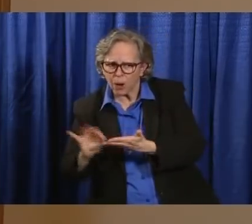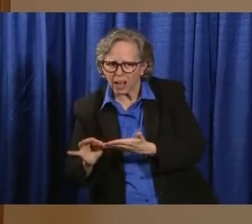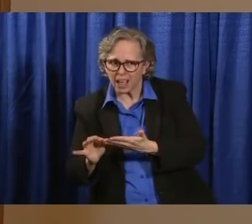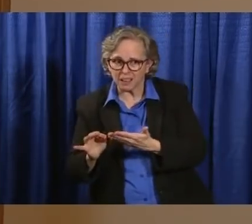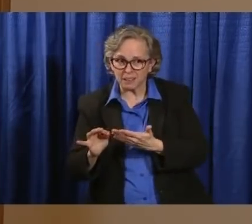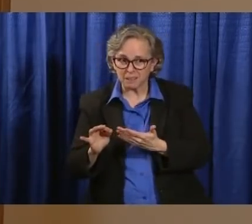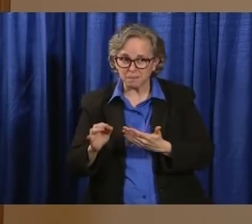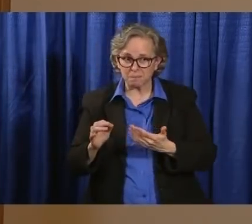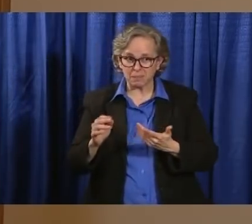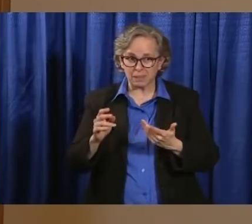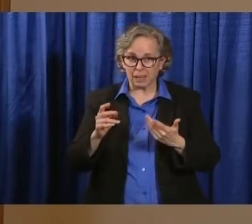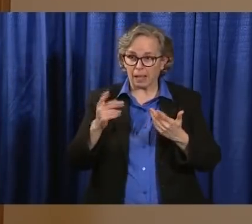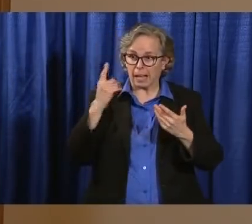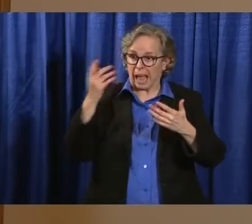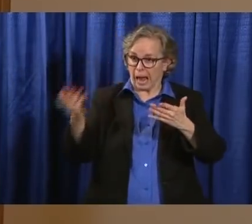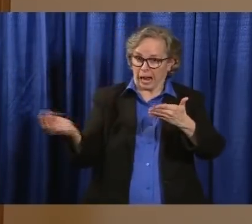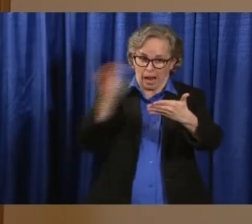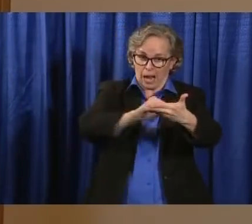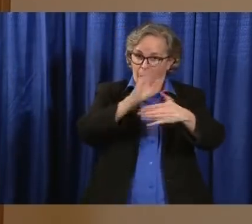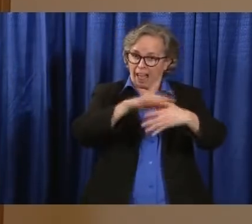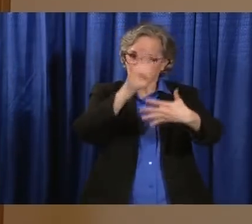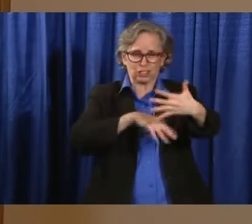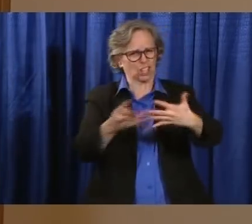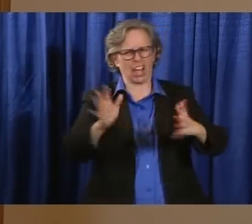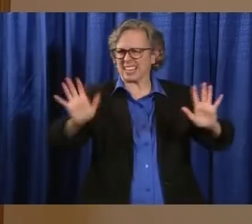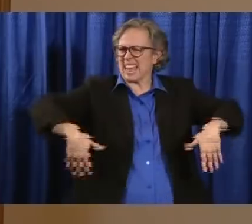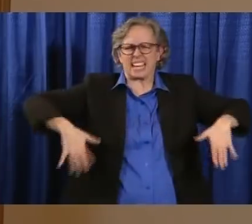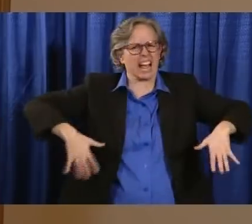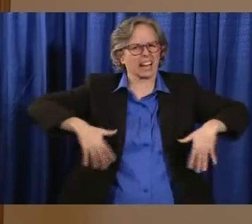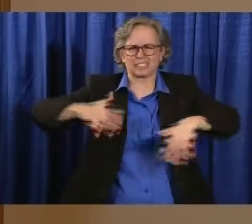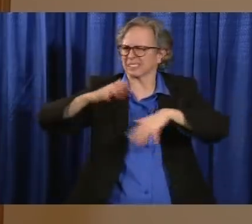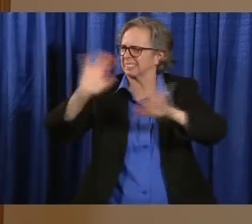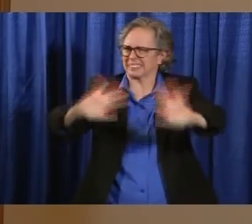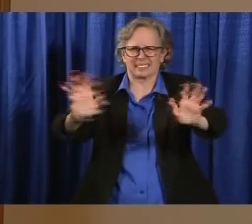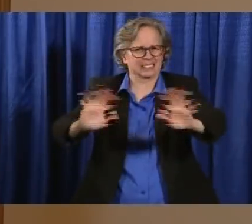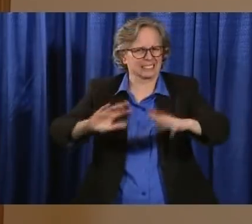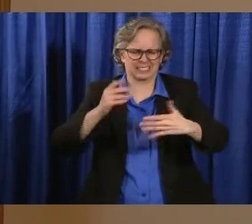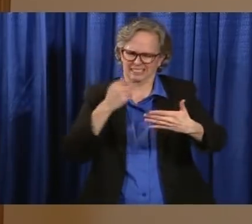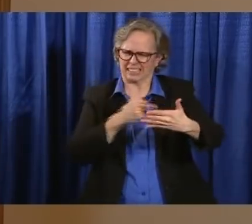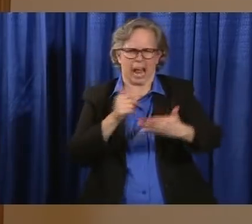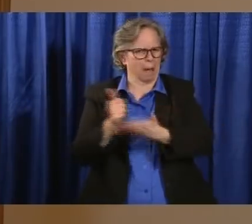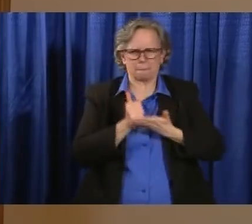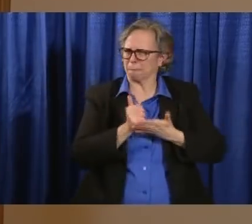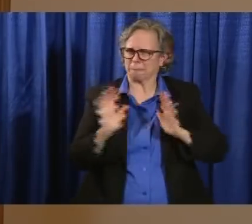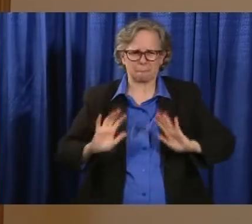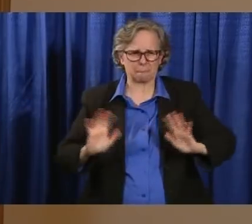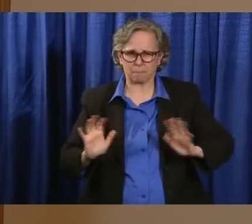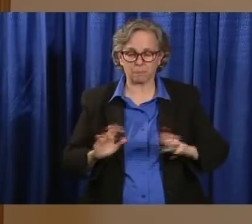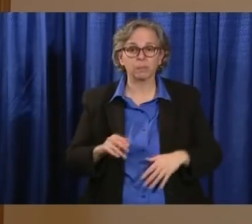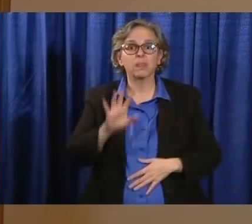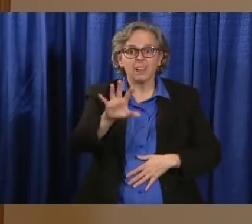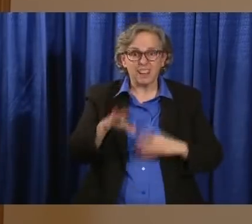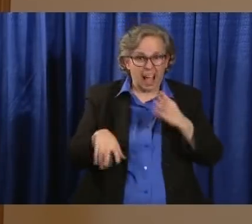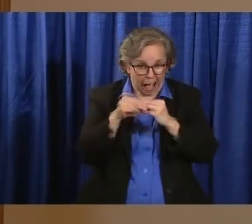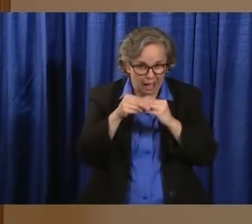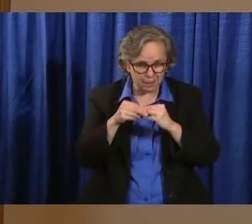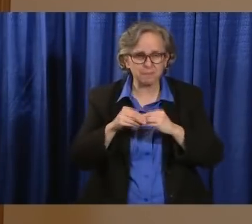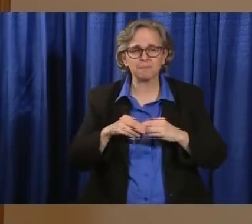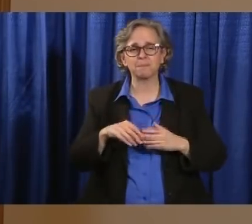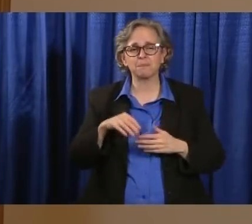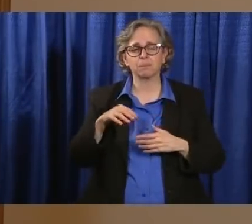modeling yet. And the fact that at any time something might happen that gives us another tool in this.